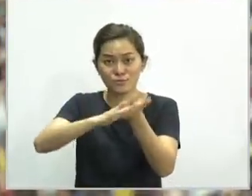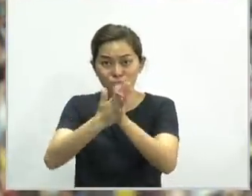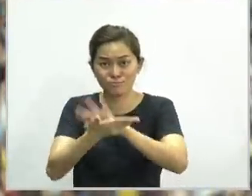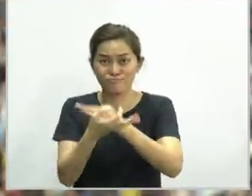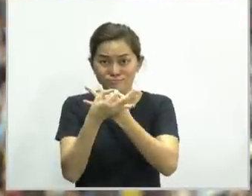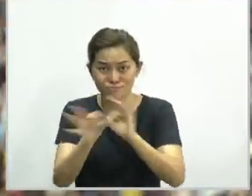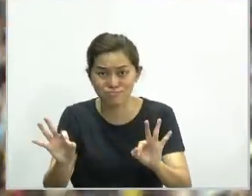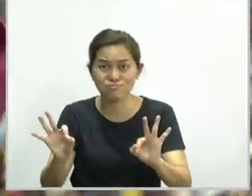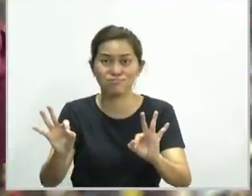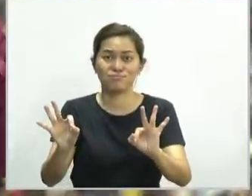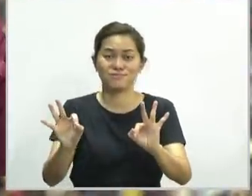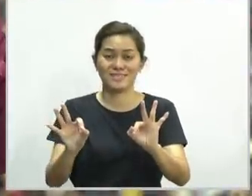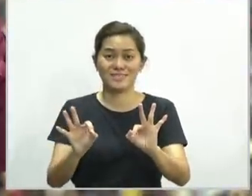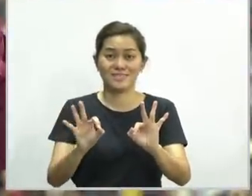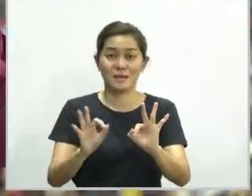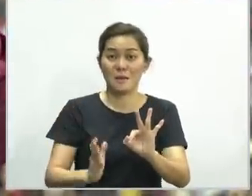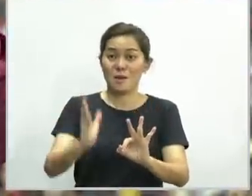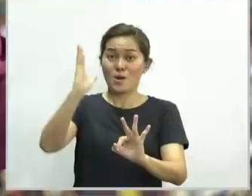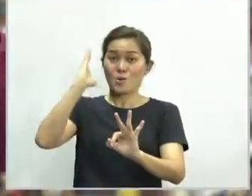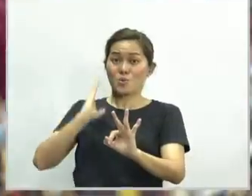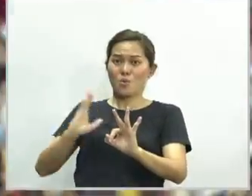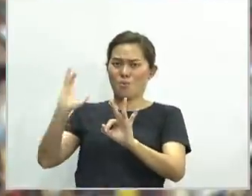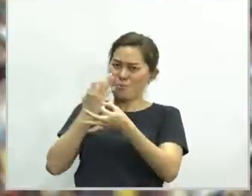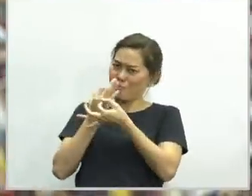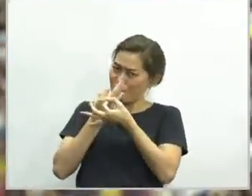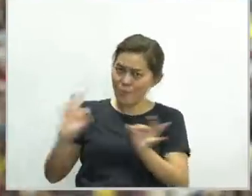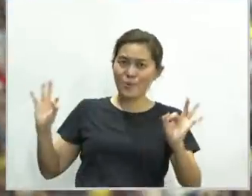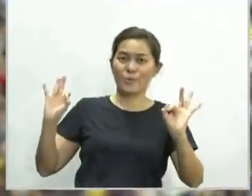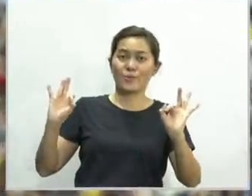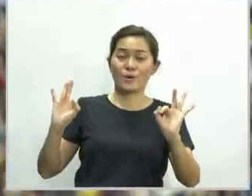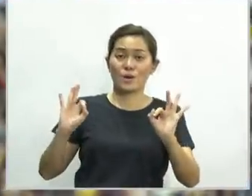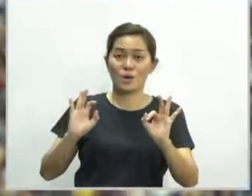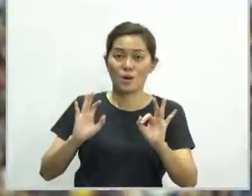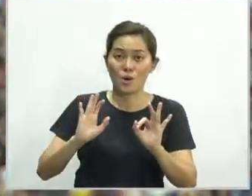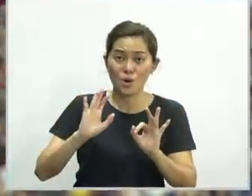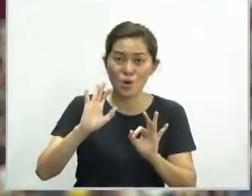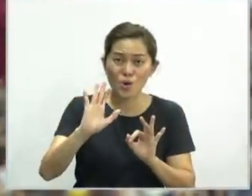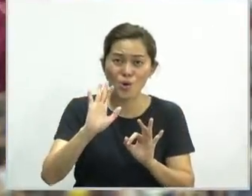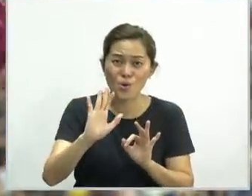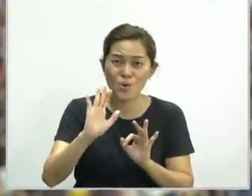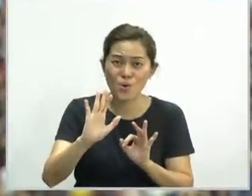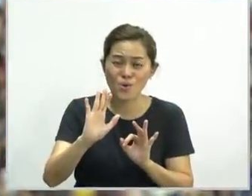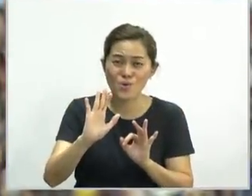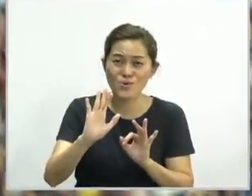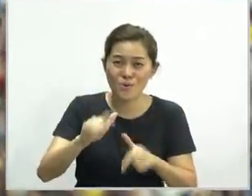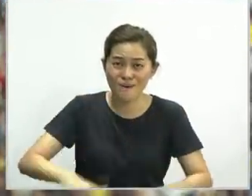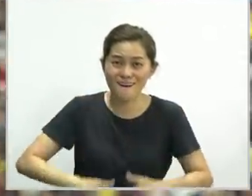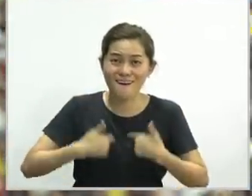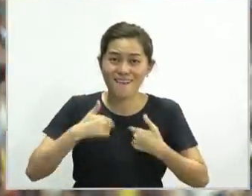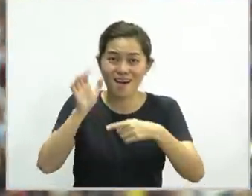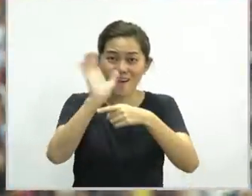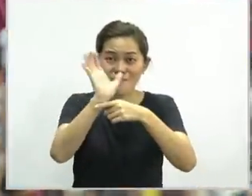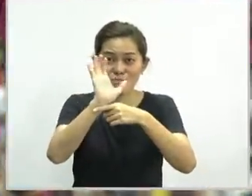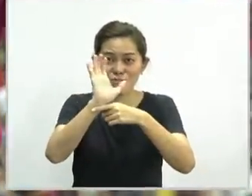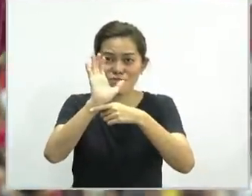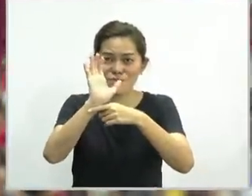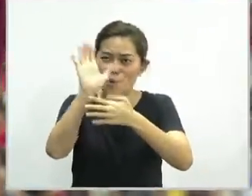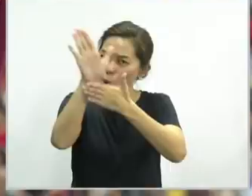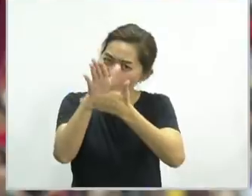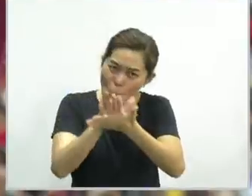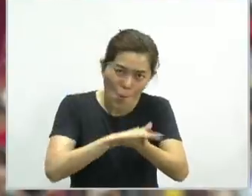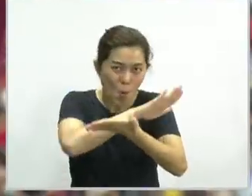free from the past, to wipe the film of your life clean.